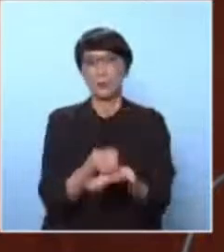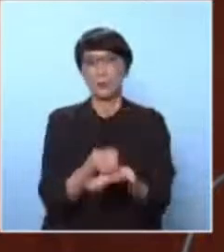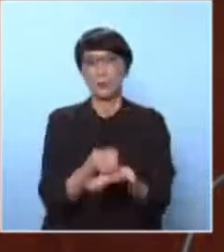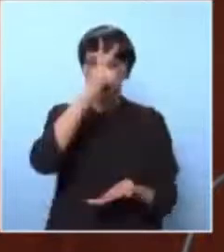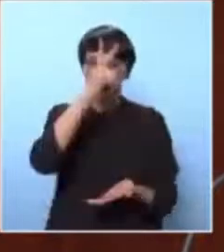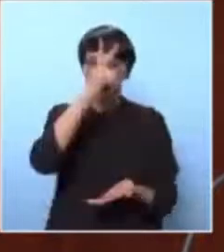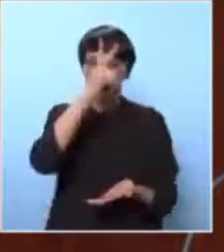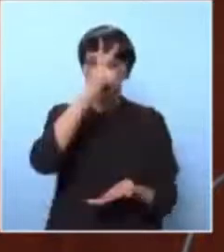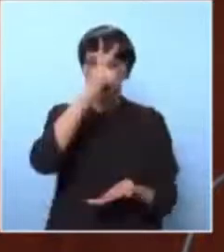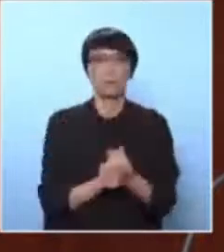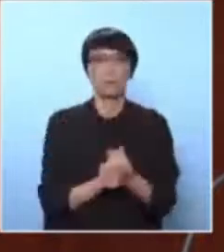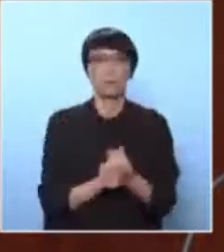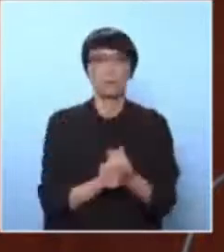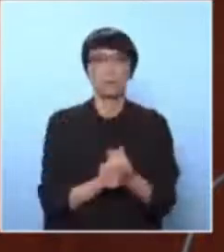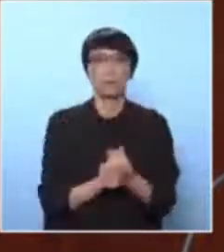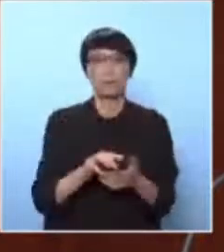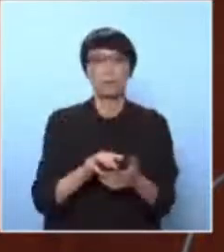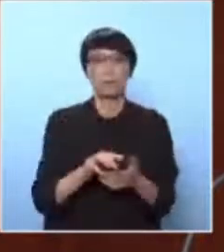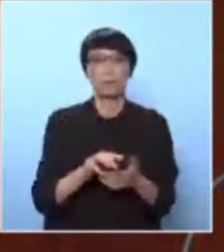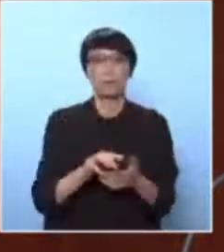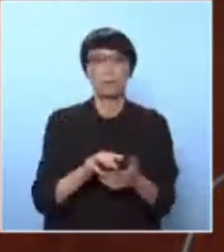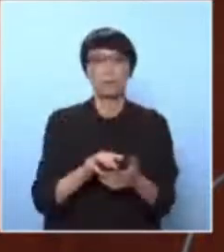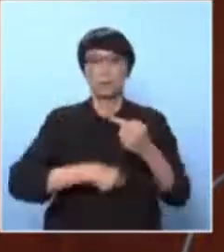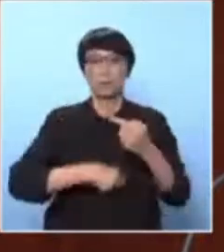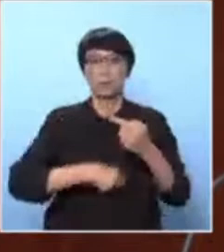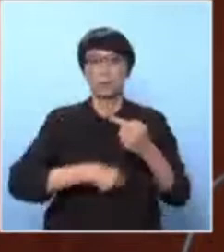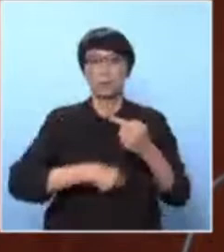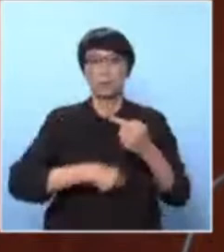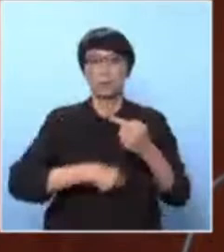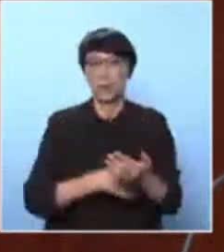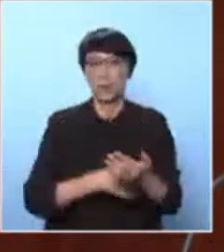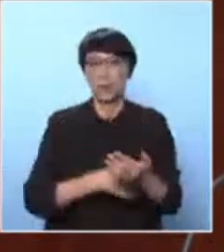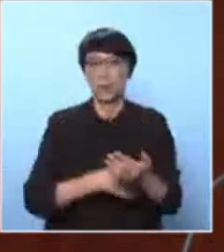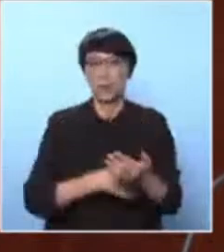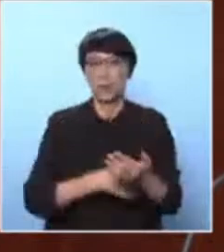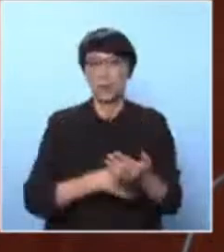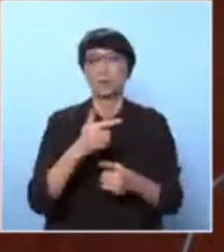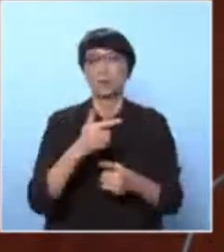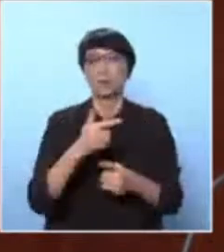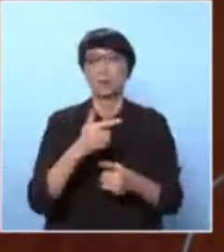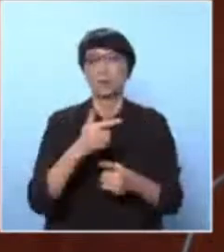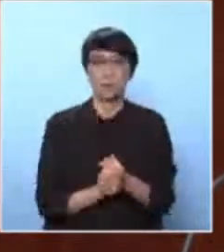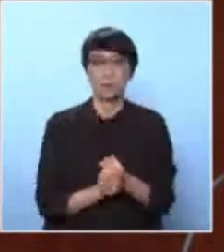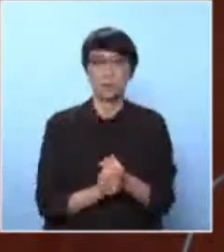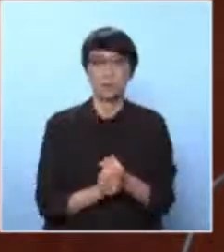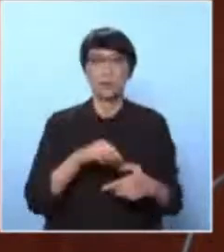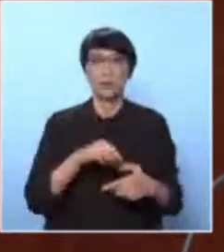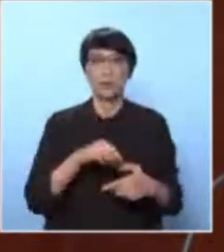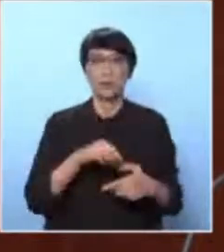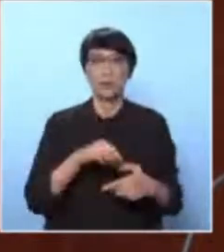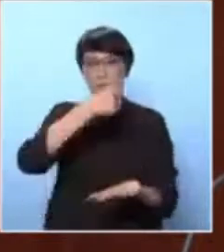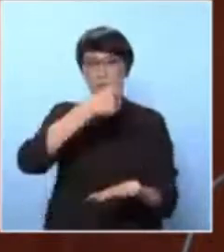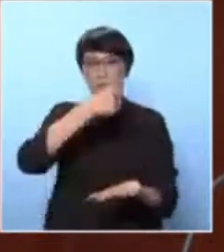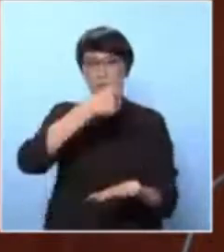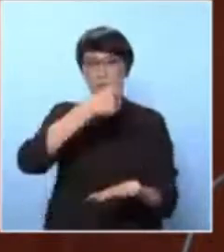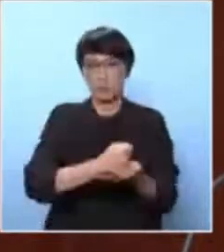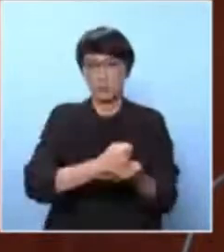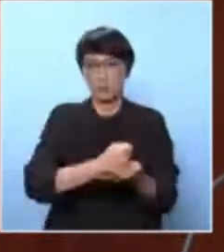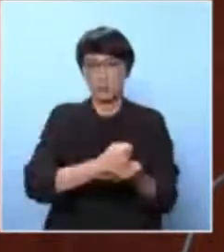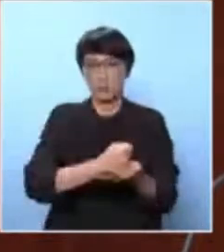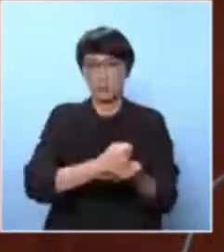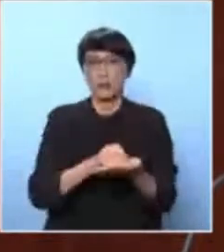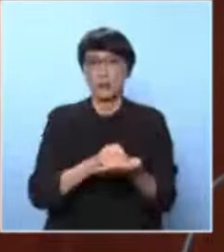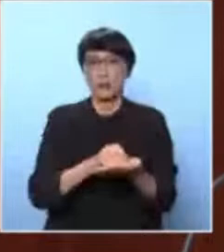by, for instance, strengthening the regulatory system on the accreditation and disciplinary matters of the